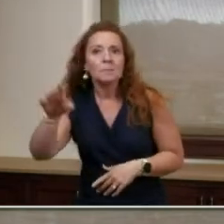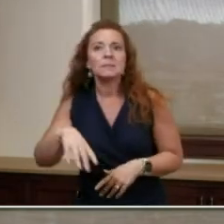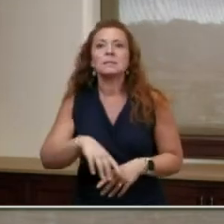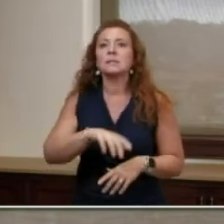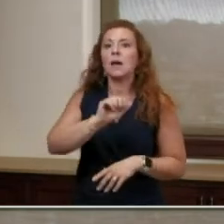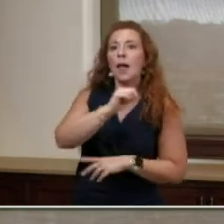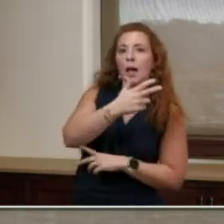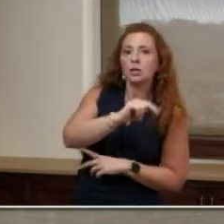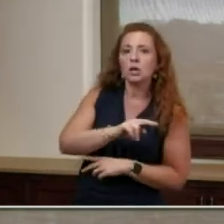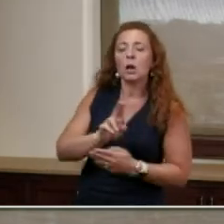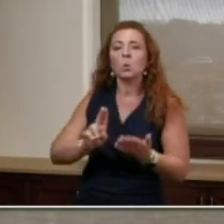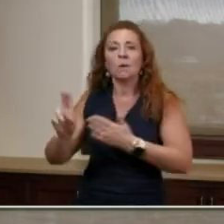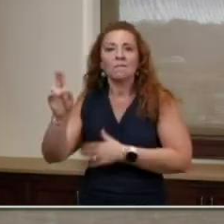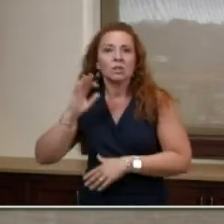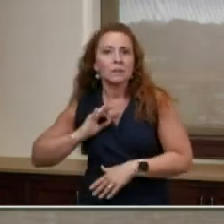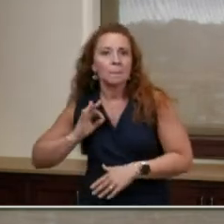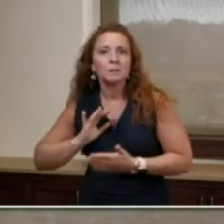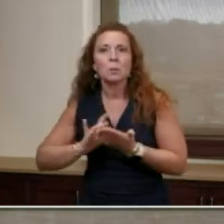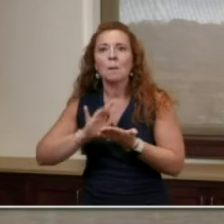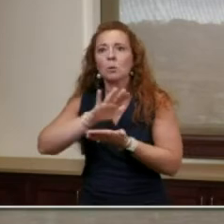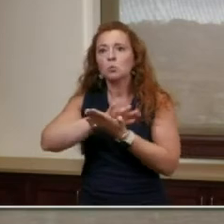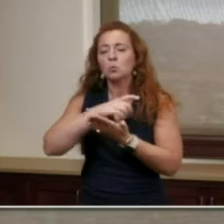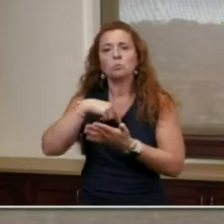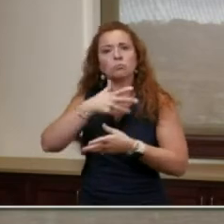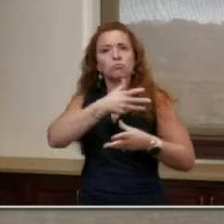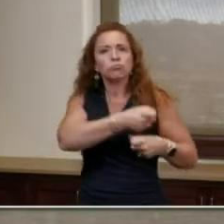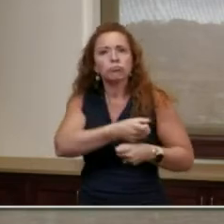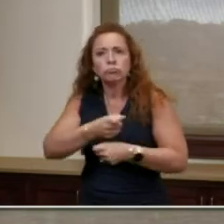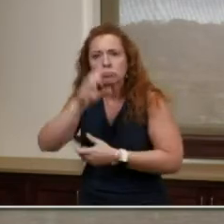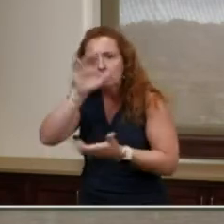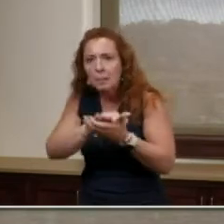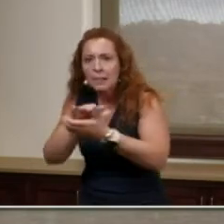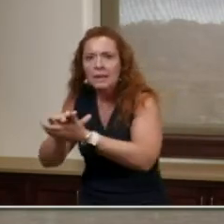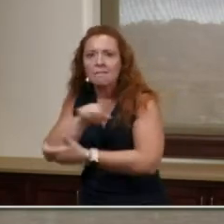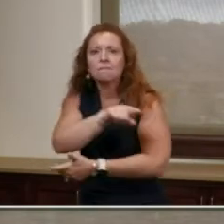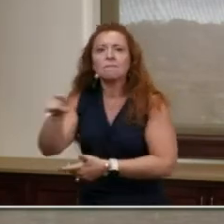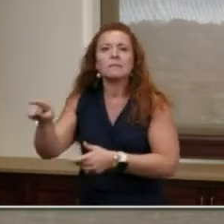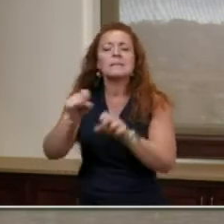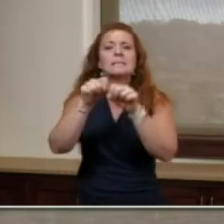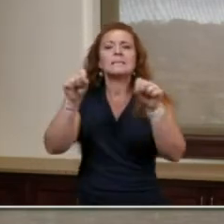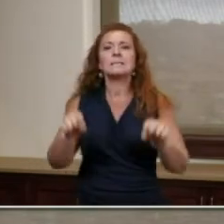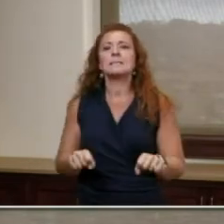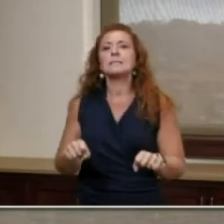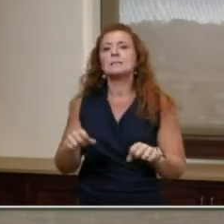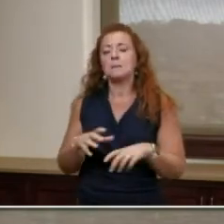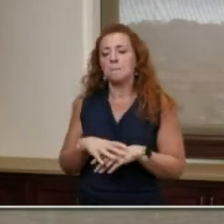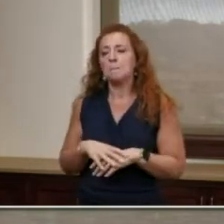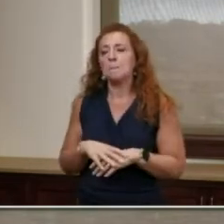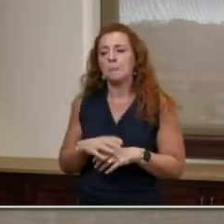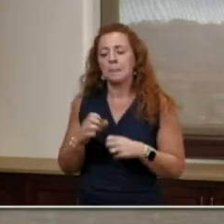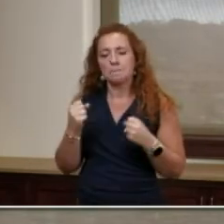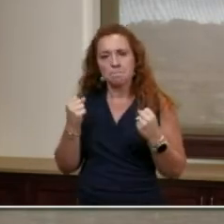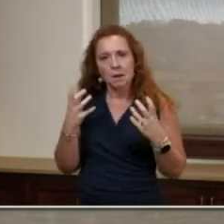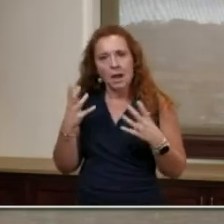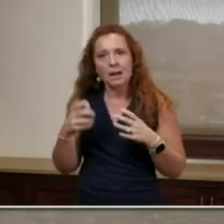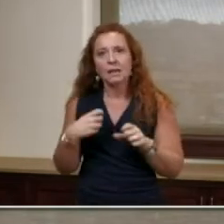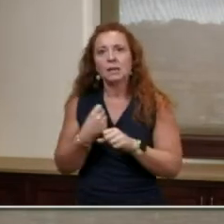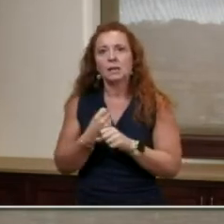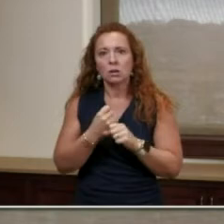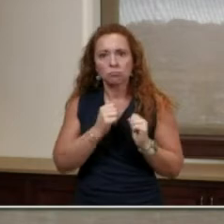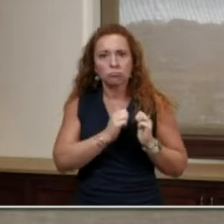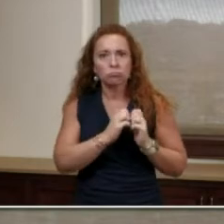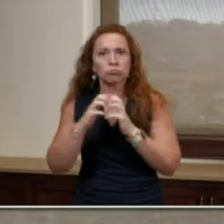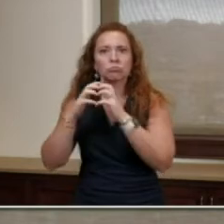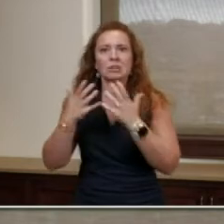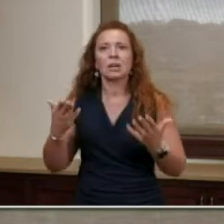AHN and the University of Pittsburgh Medical School, this system that's been built up over many decades is something that